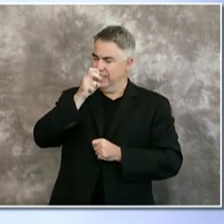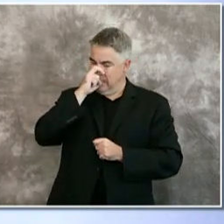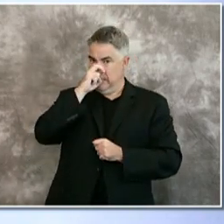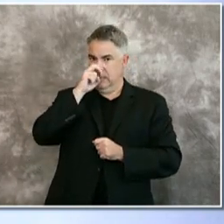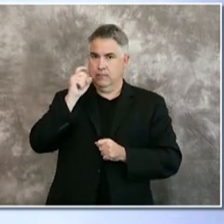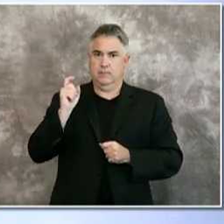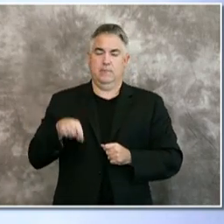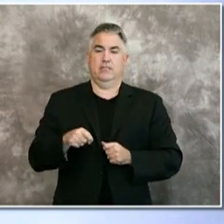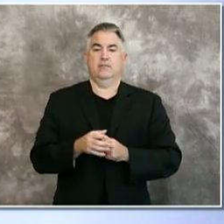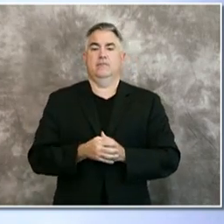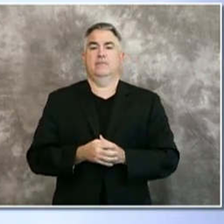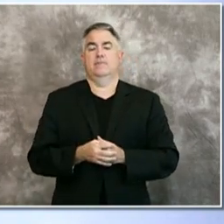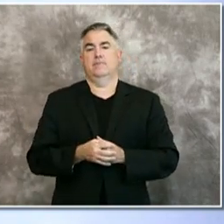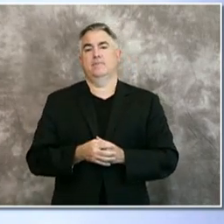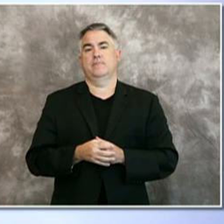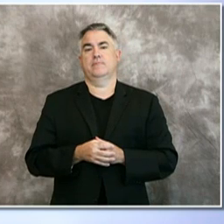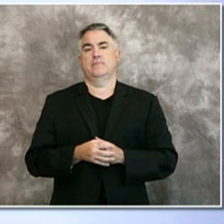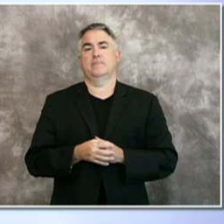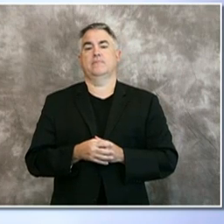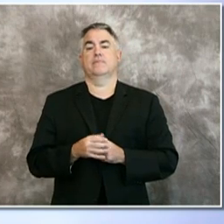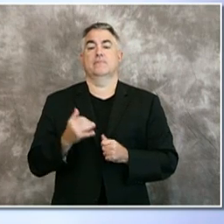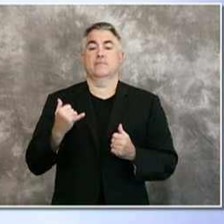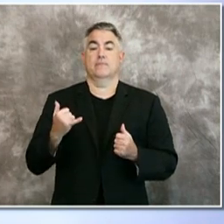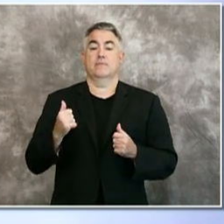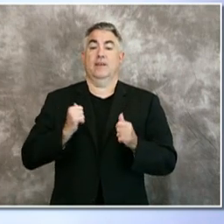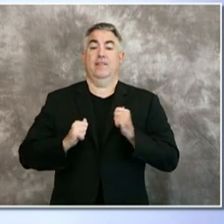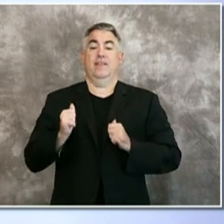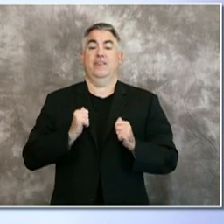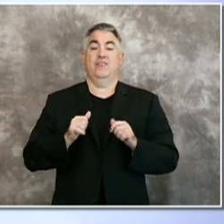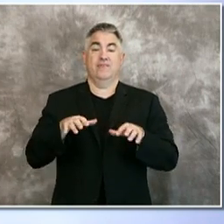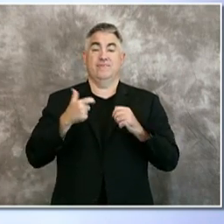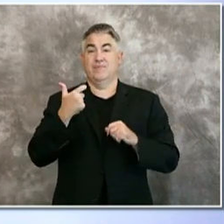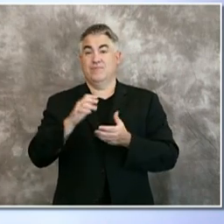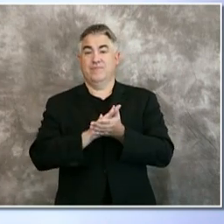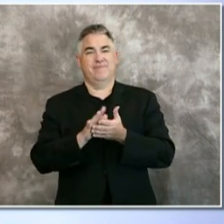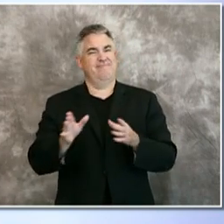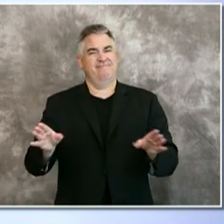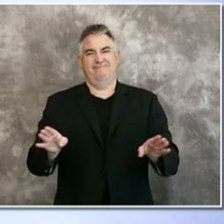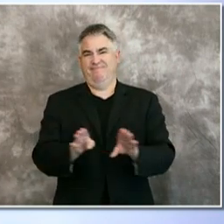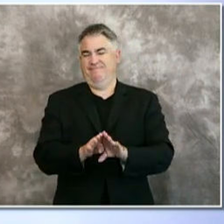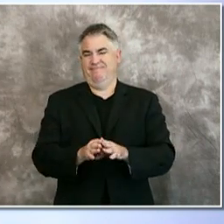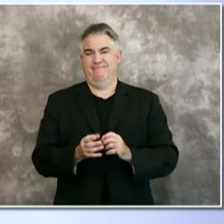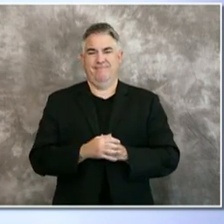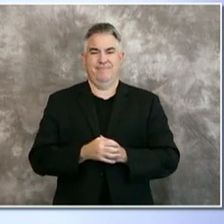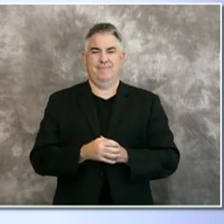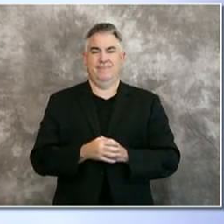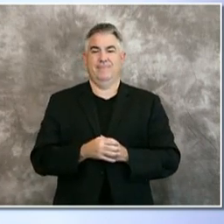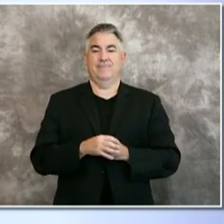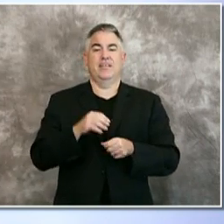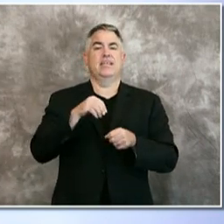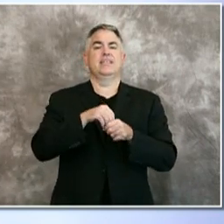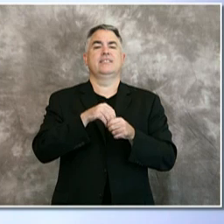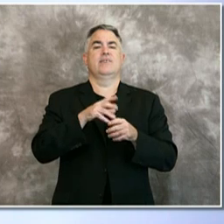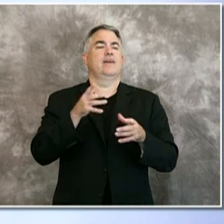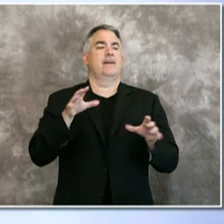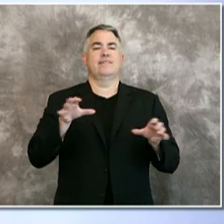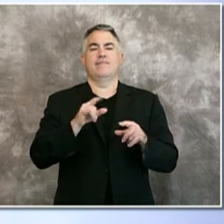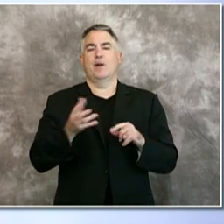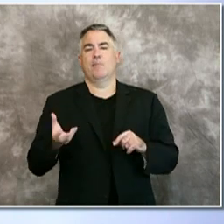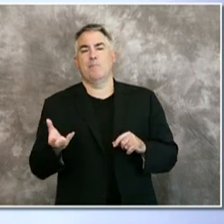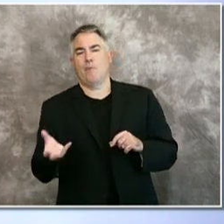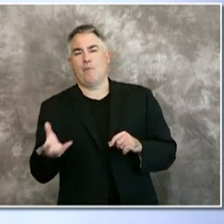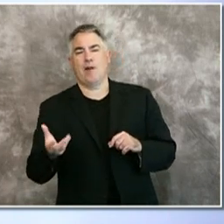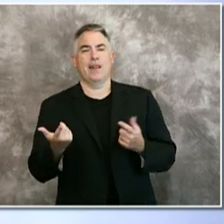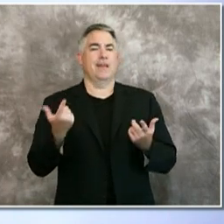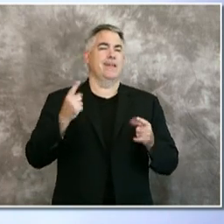outlined. Movie theaters must close indoor operations. Indoor operations of family entertainment centers, bowling alleys, batting